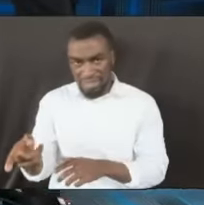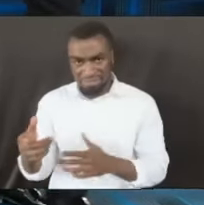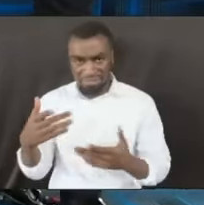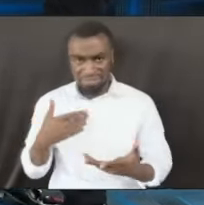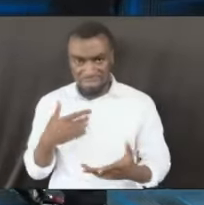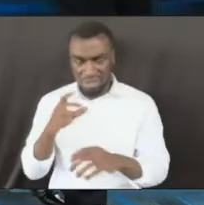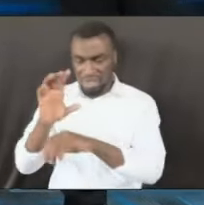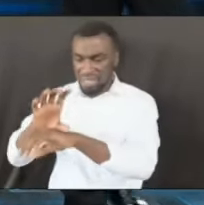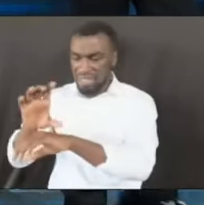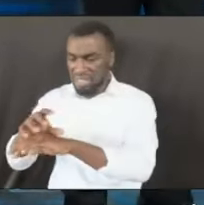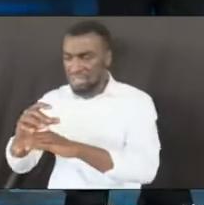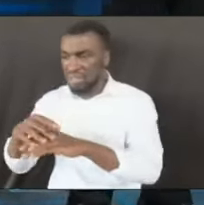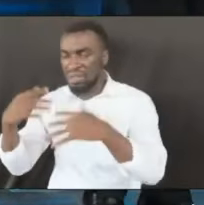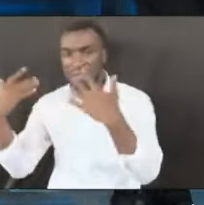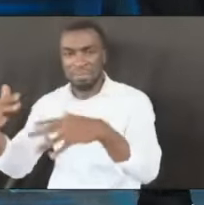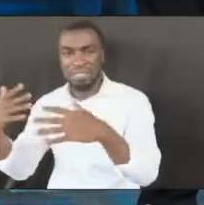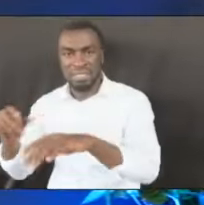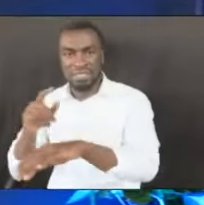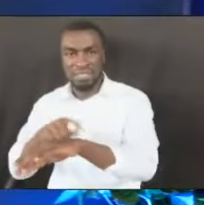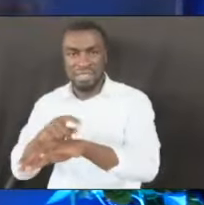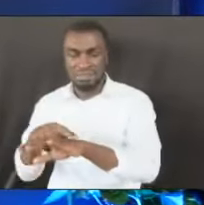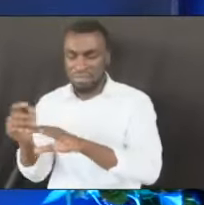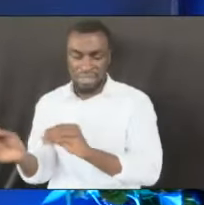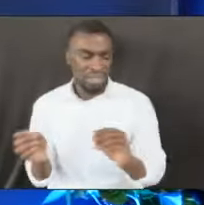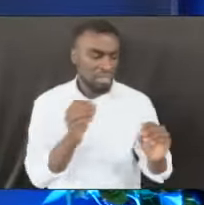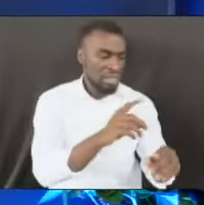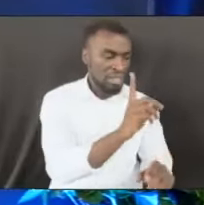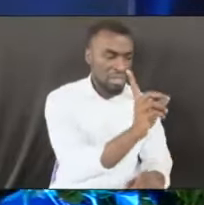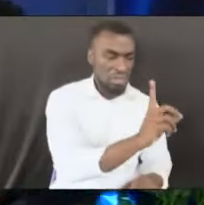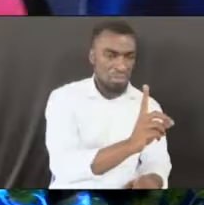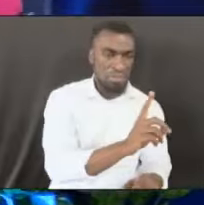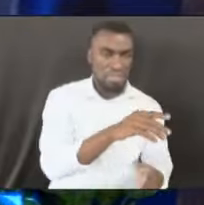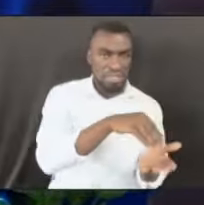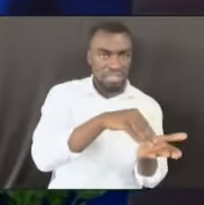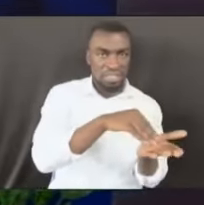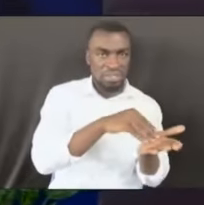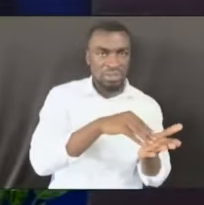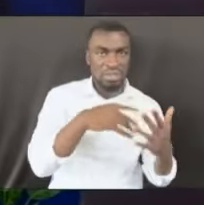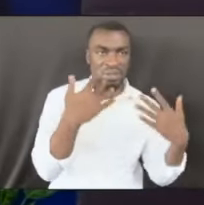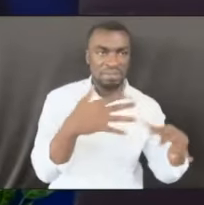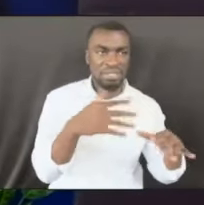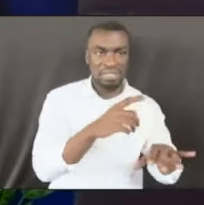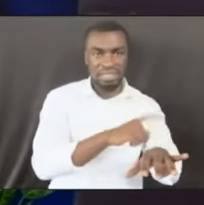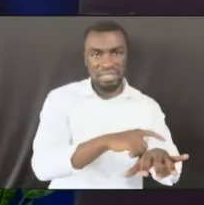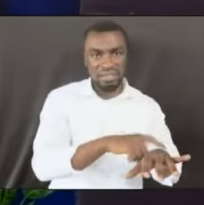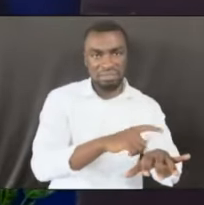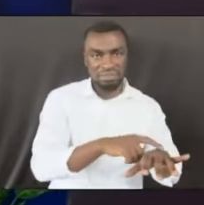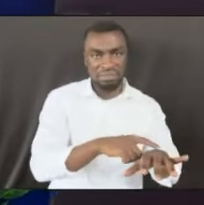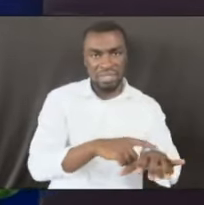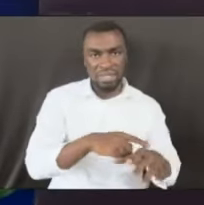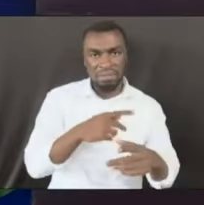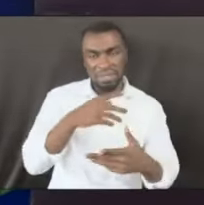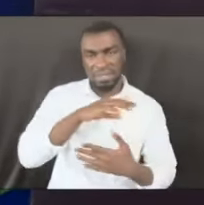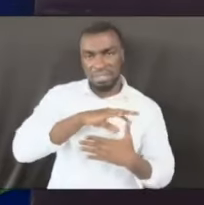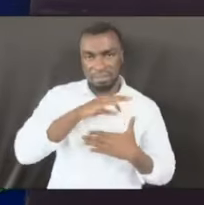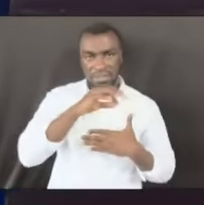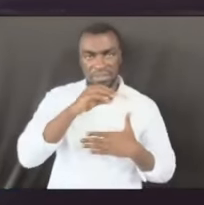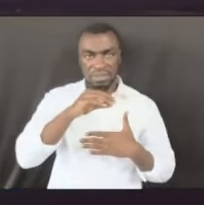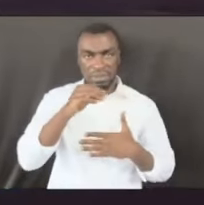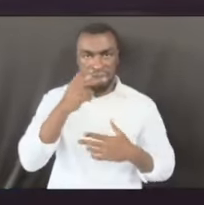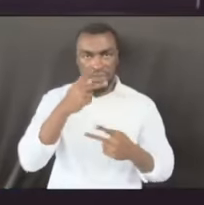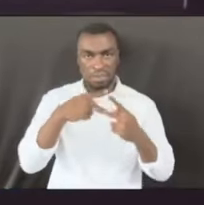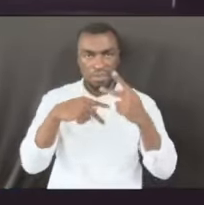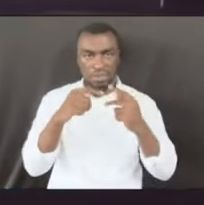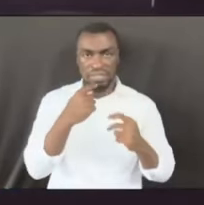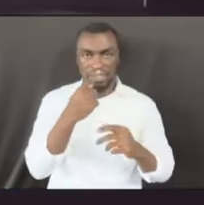had a wonderful time. Nairobi Center, a wonderful time. Parklands, a great time. Spirit of prophecy says, change the order